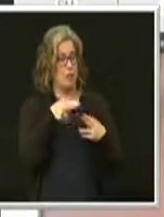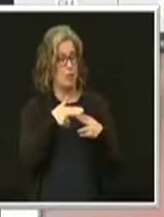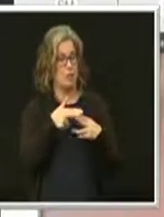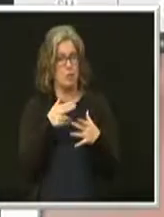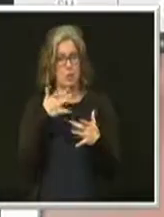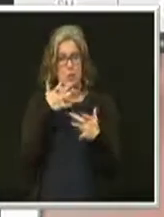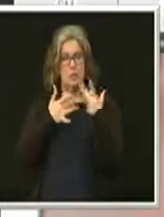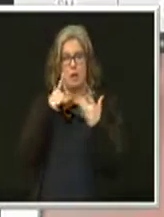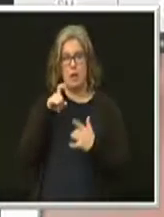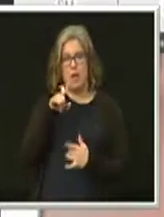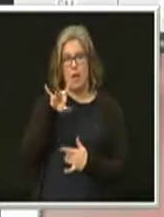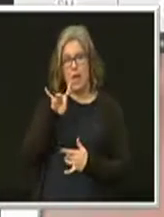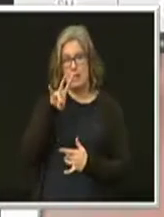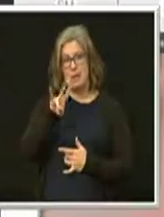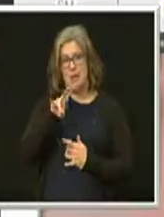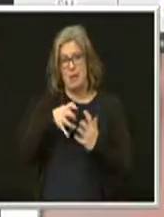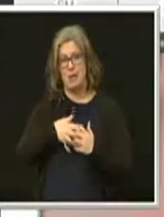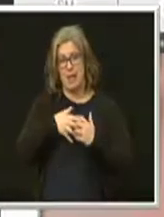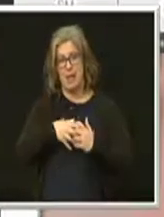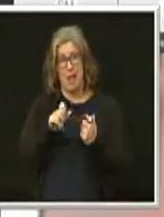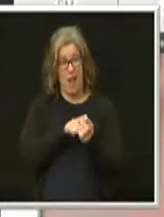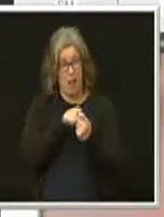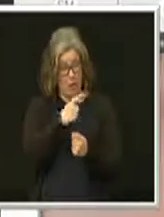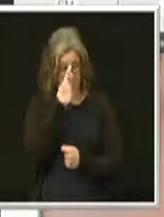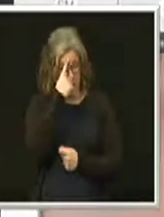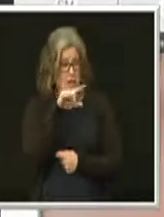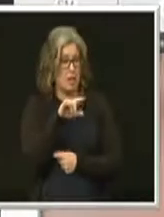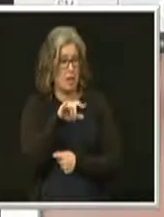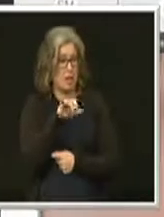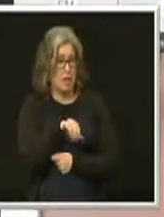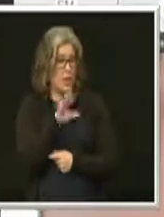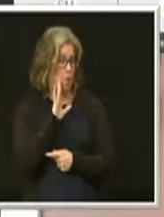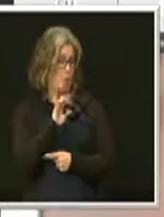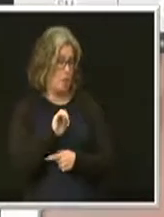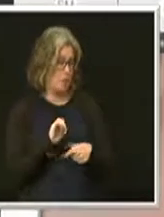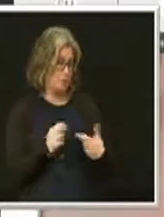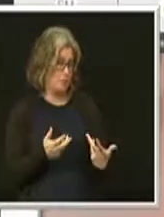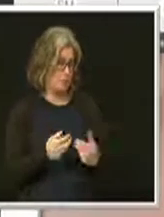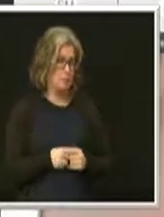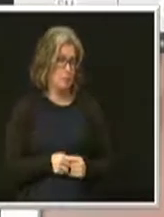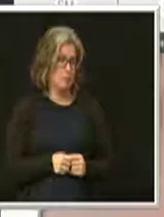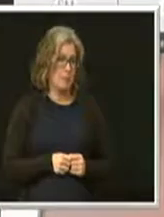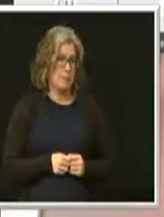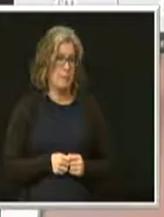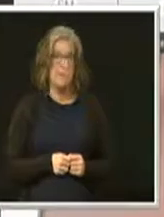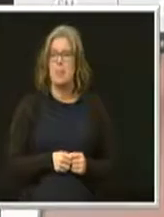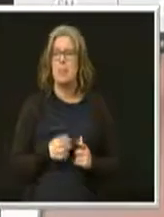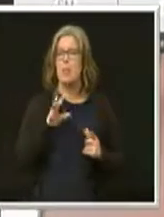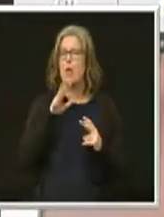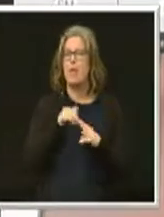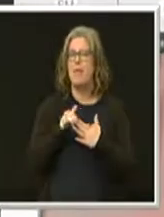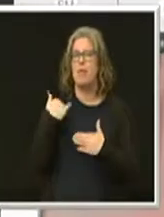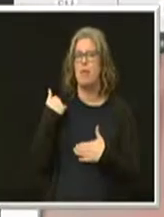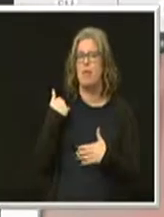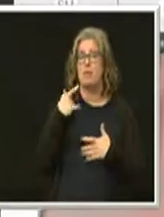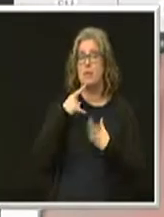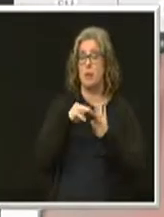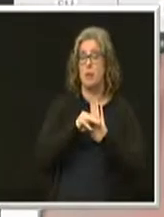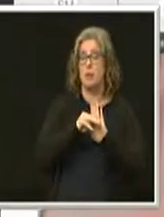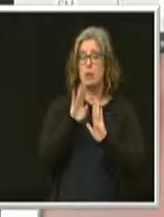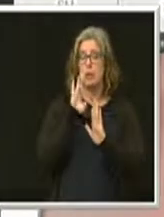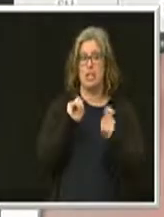of 187 ventilators. How accurate do you think that will be? I referred to that earlier in my remarks. These models